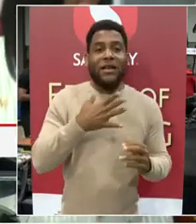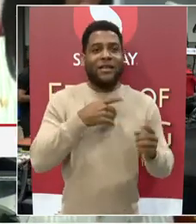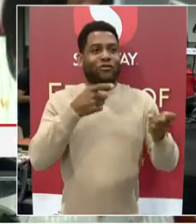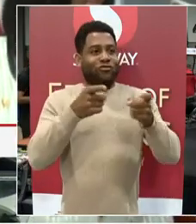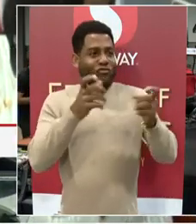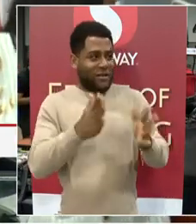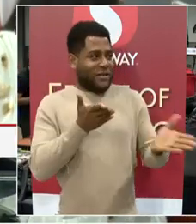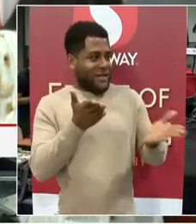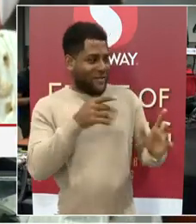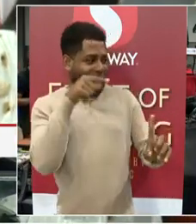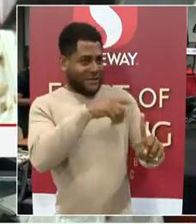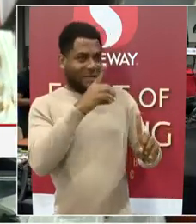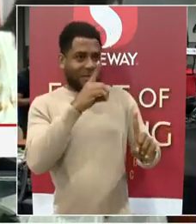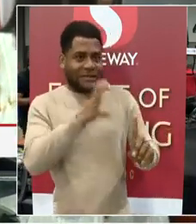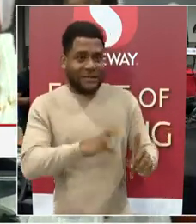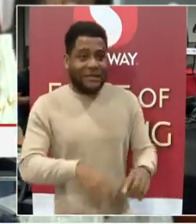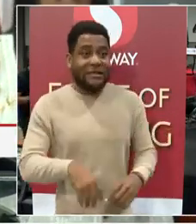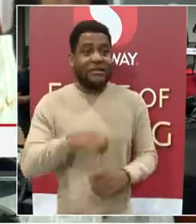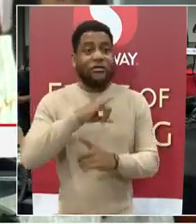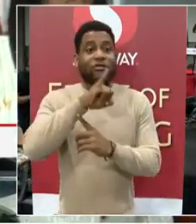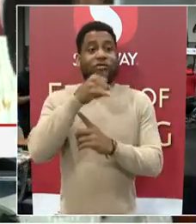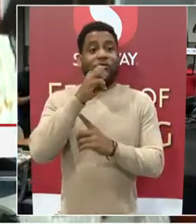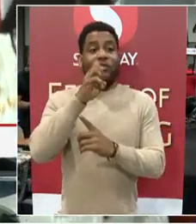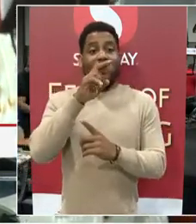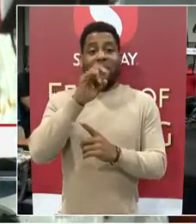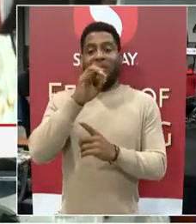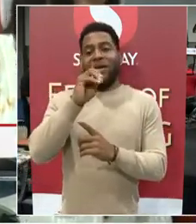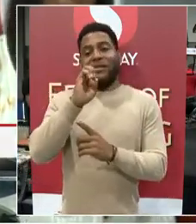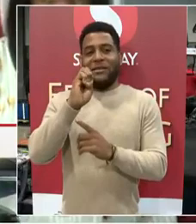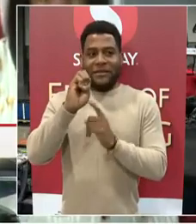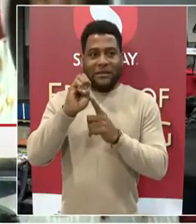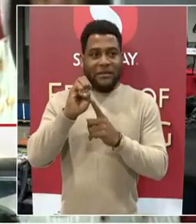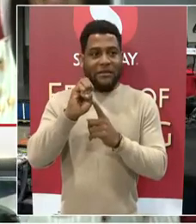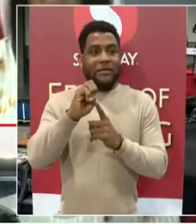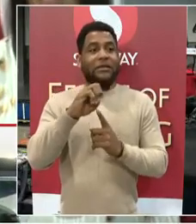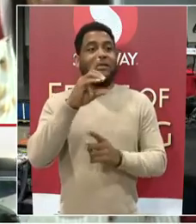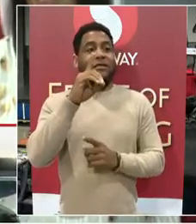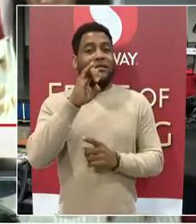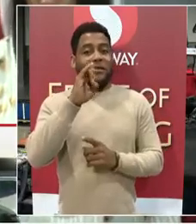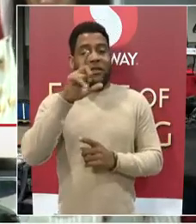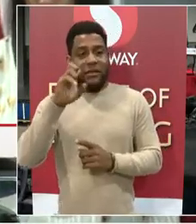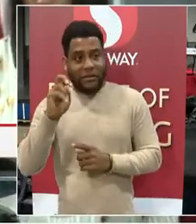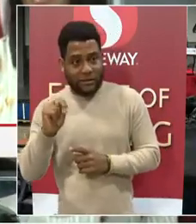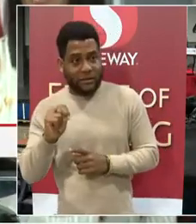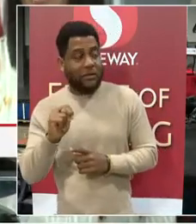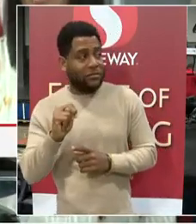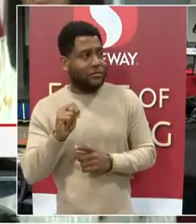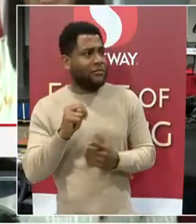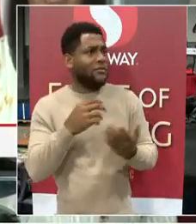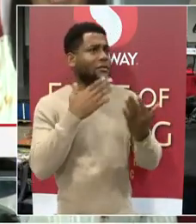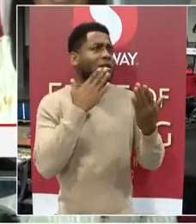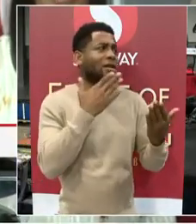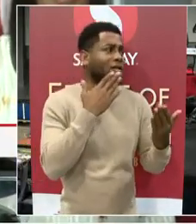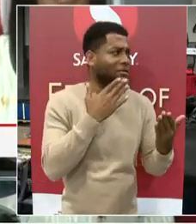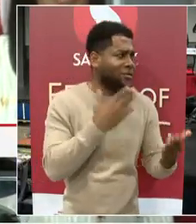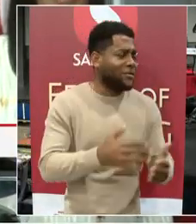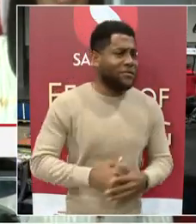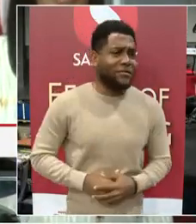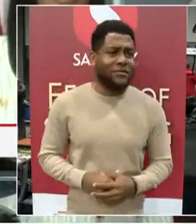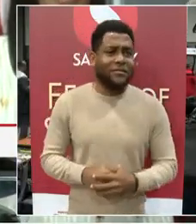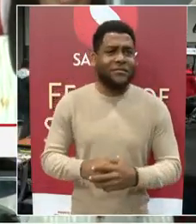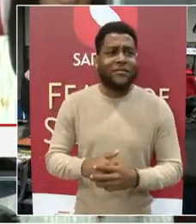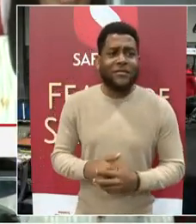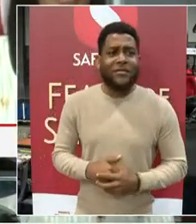Dillon. Give Jermaine a big round of applause, and all of our staff at Serve DC. I want to thank Jermaine